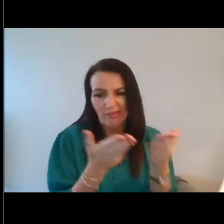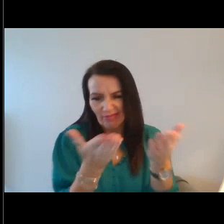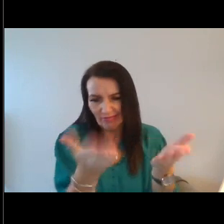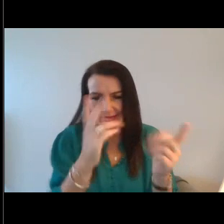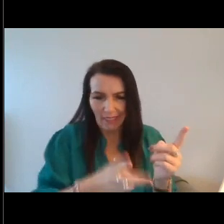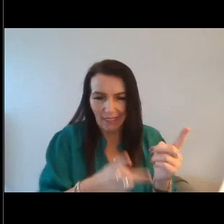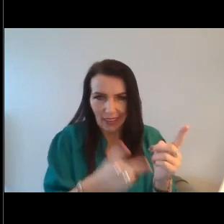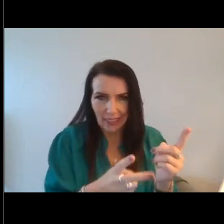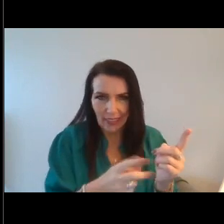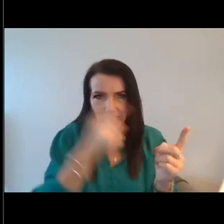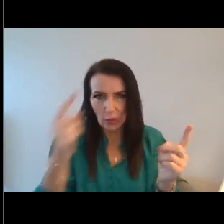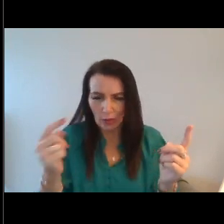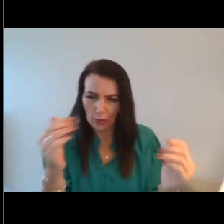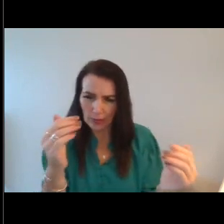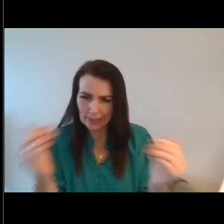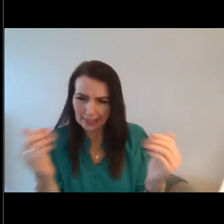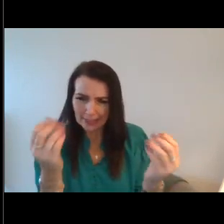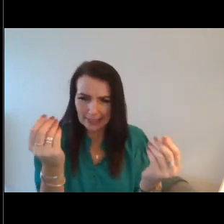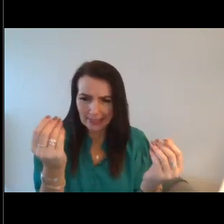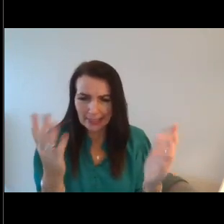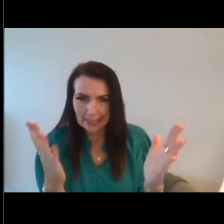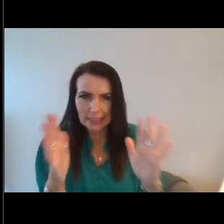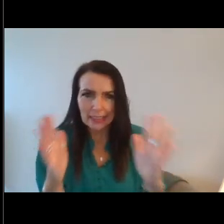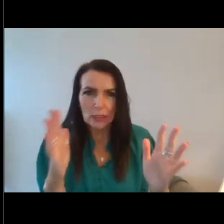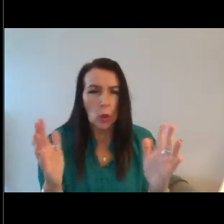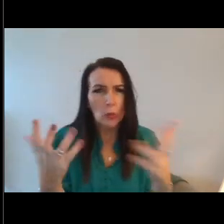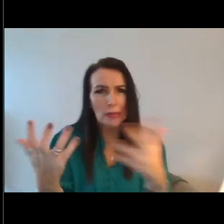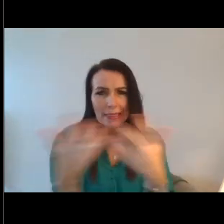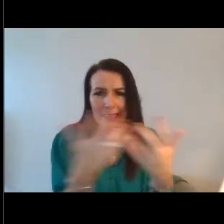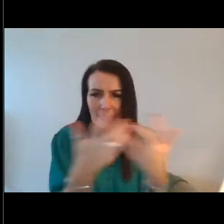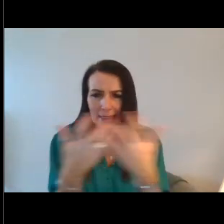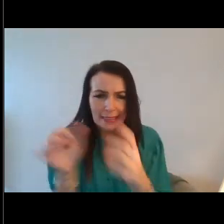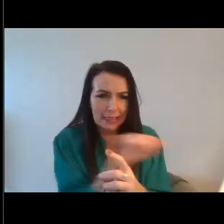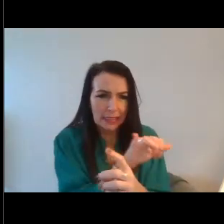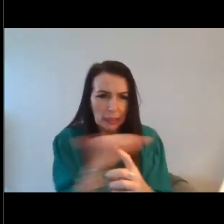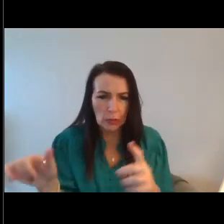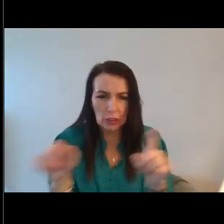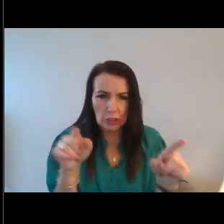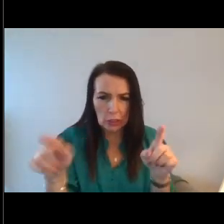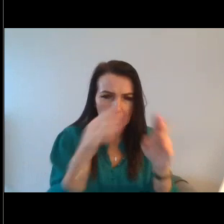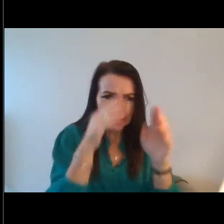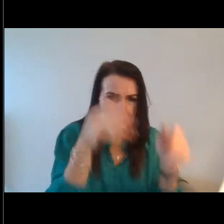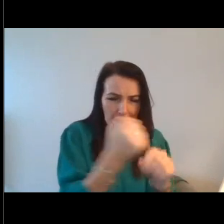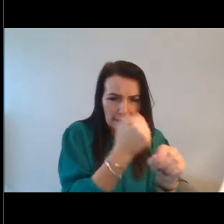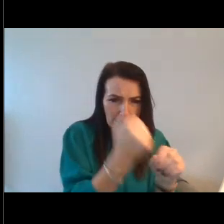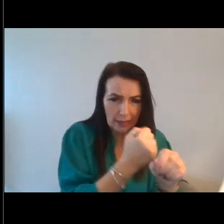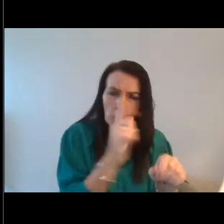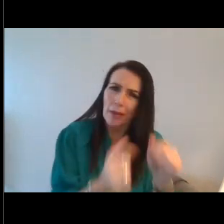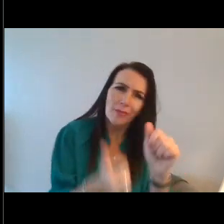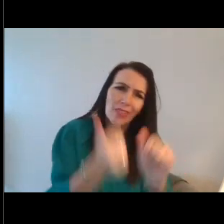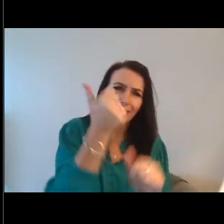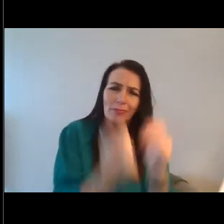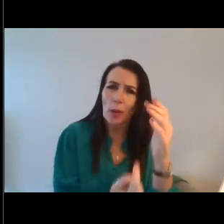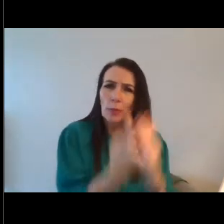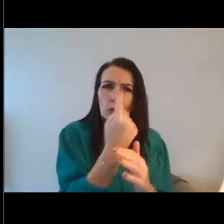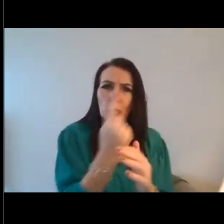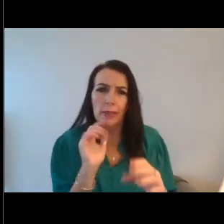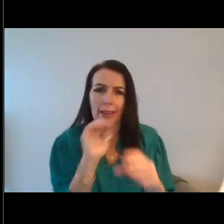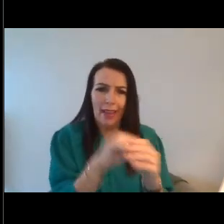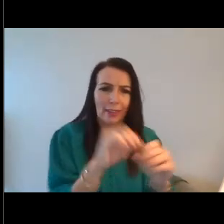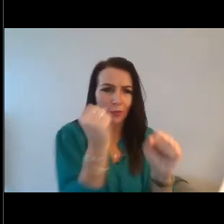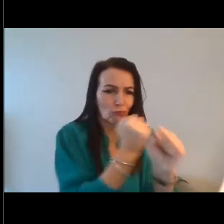rent loss. So there is always a tension there, but it is undoubtedly a great opportunity to get into properties.